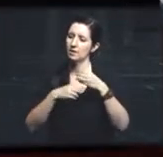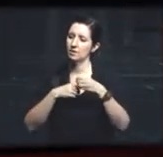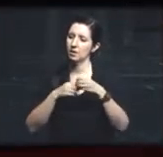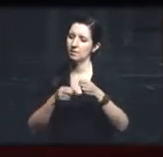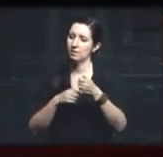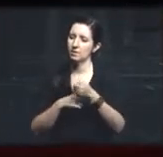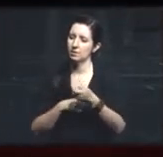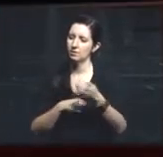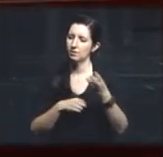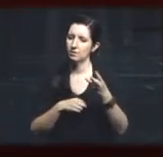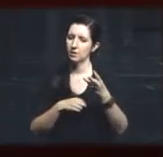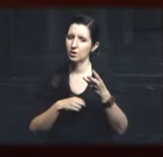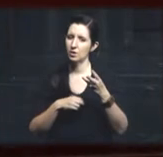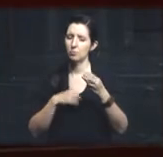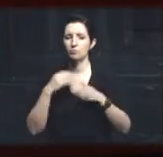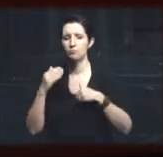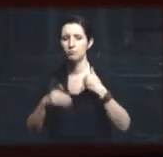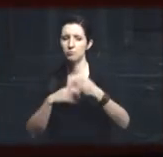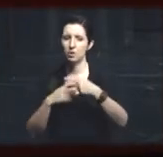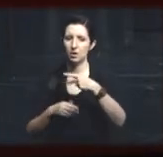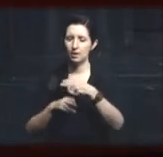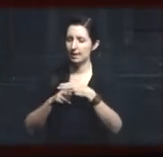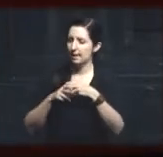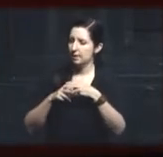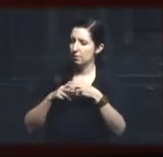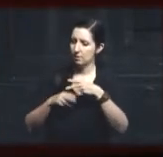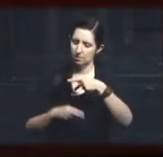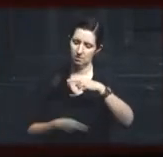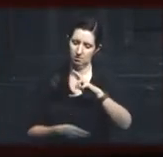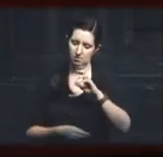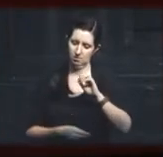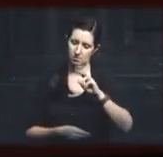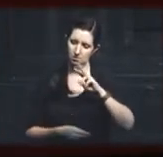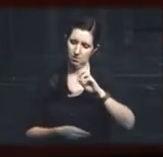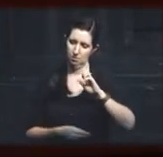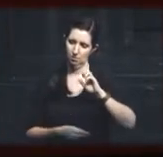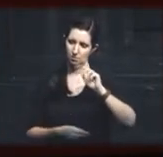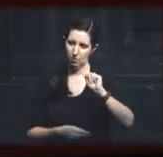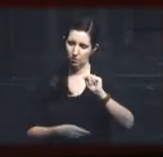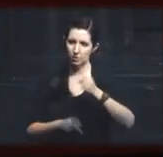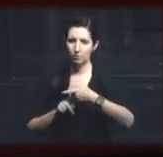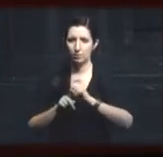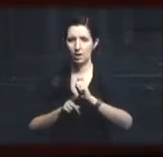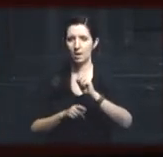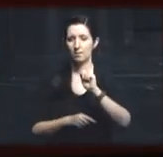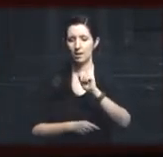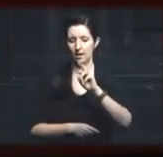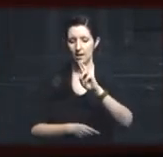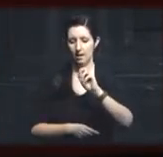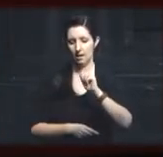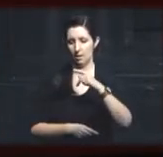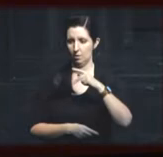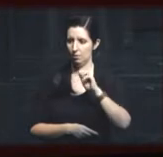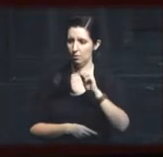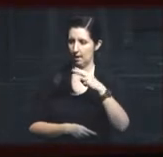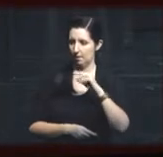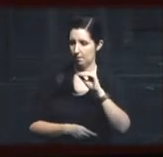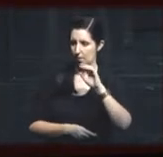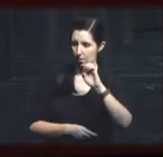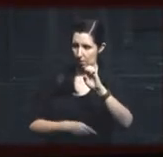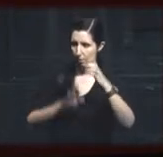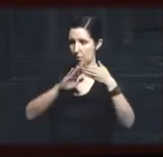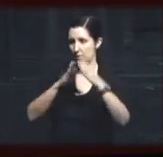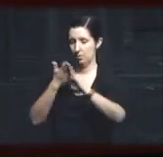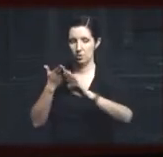new interim provost who is from Arapaho Community College. What remind me of the